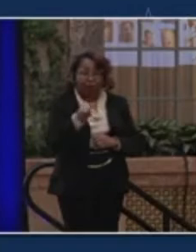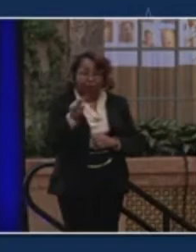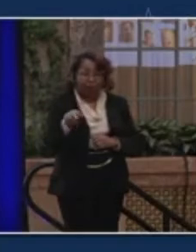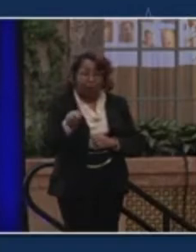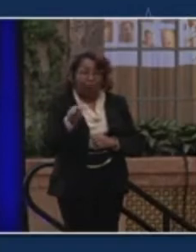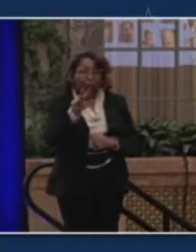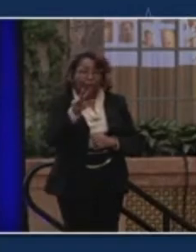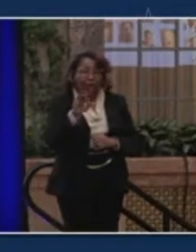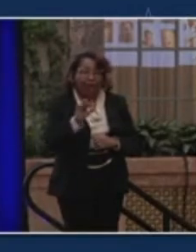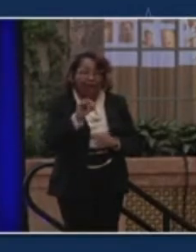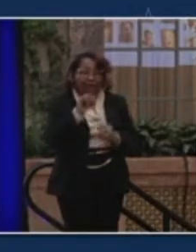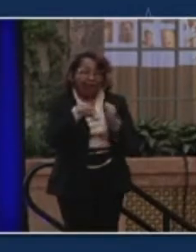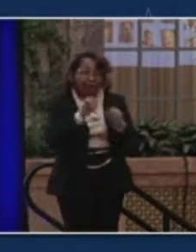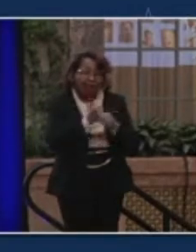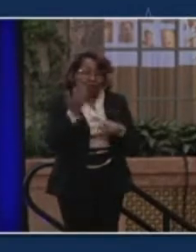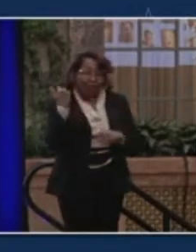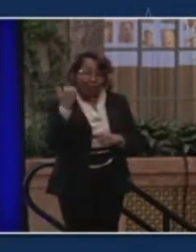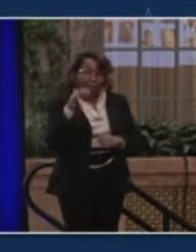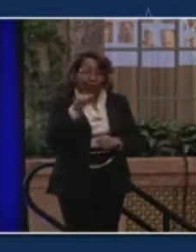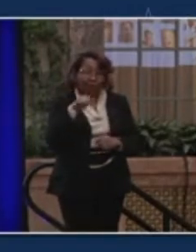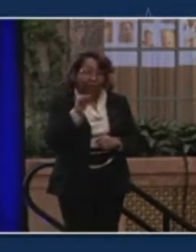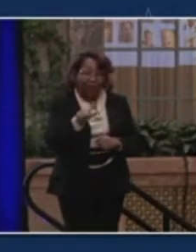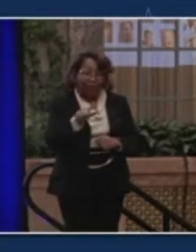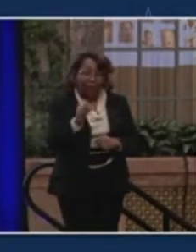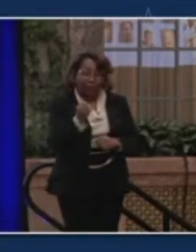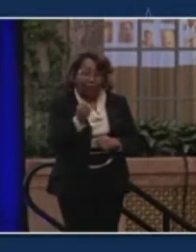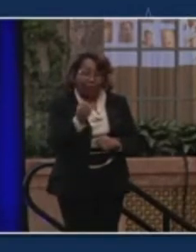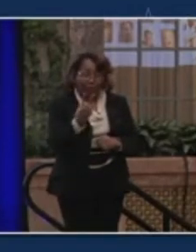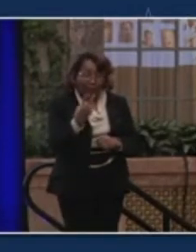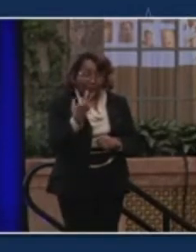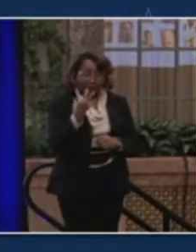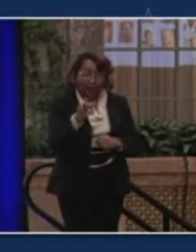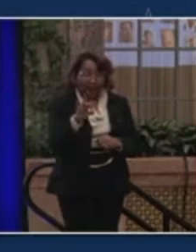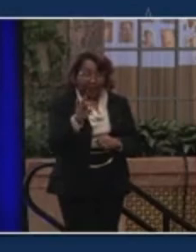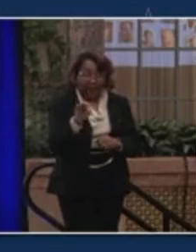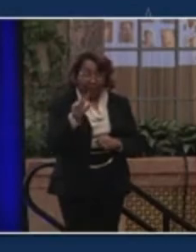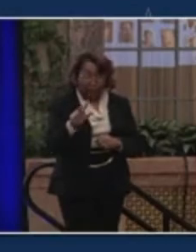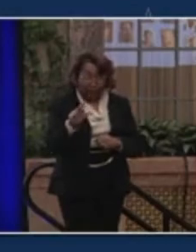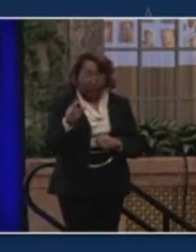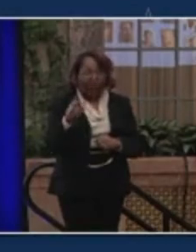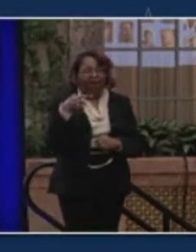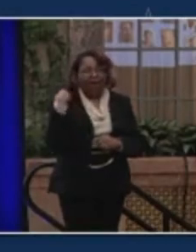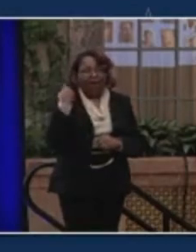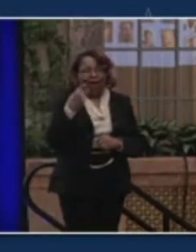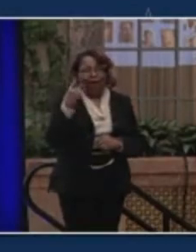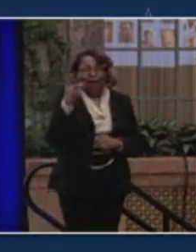ago, April 12, 83, Harold Washington was elected.